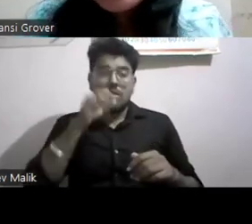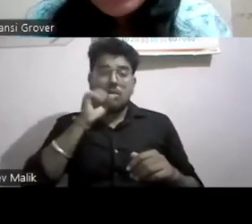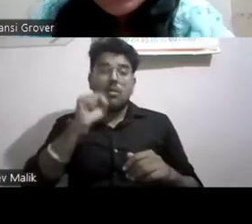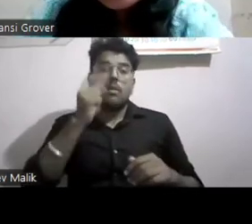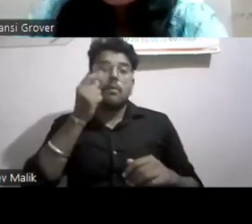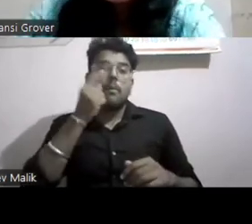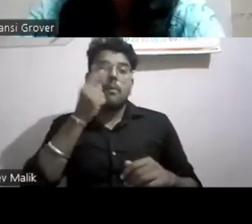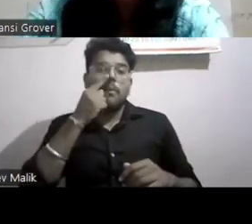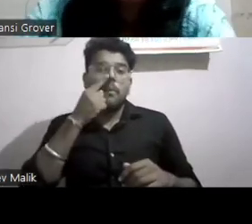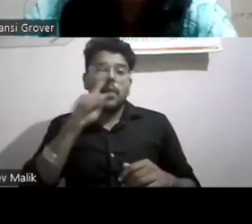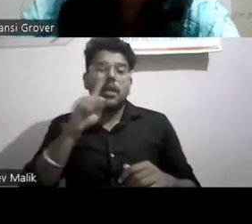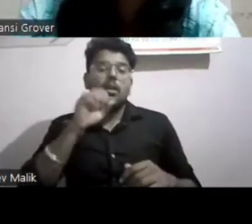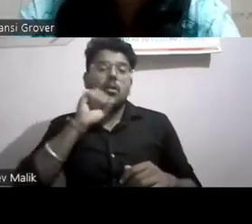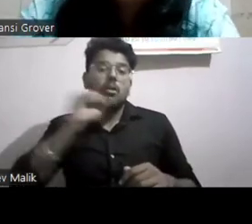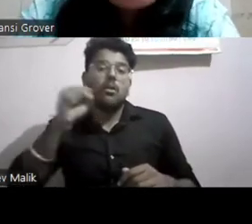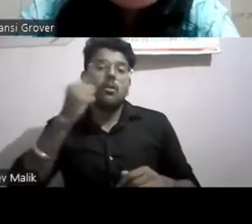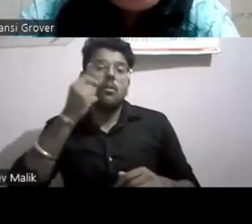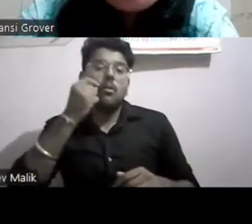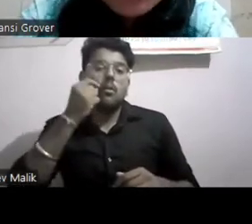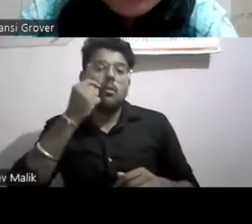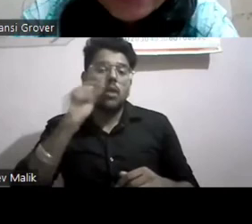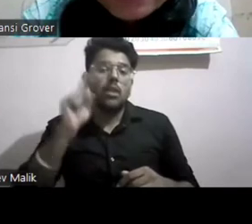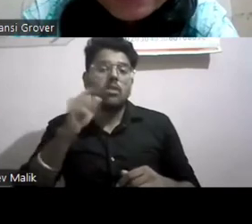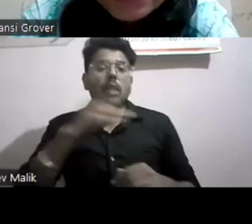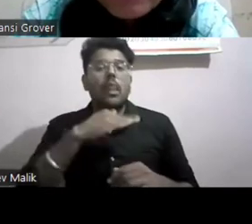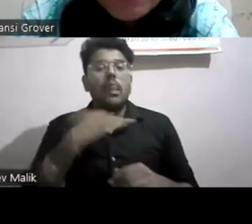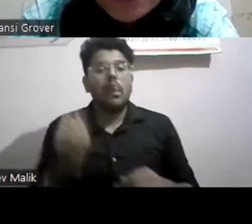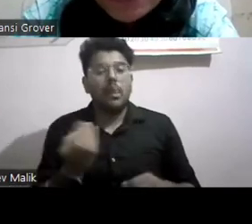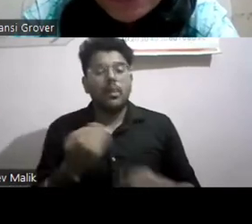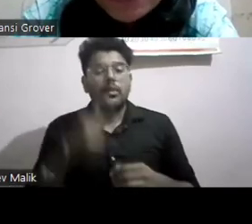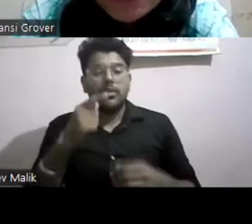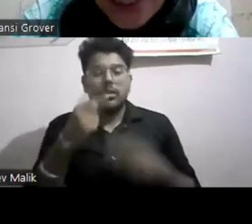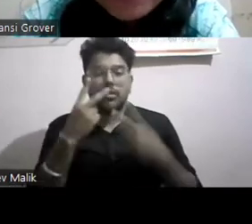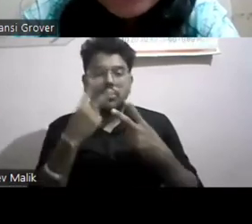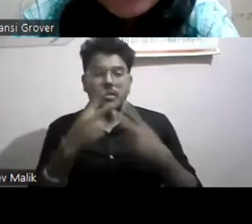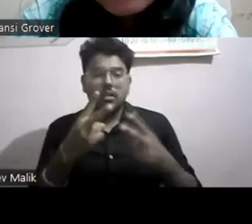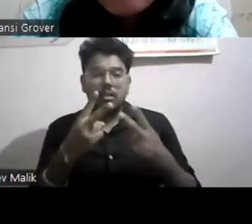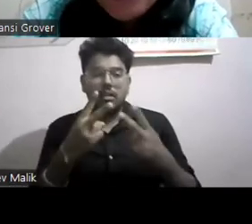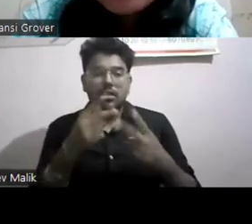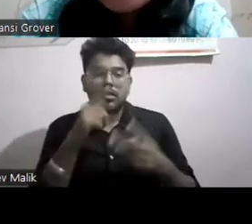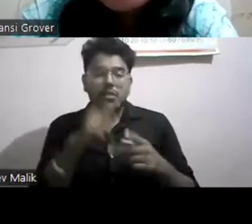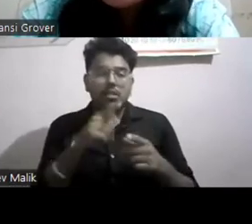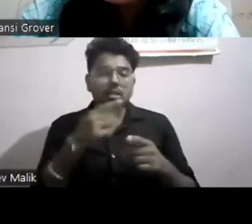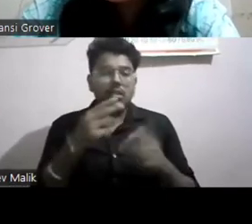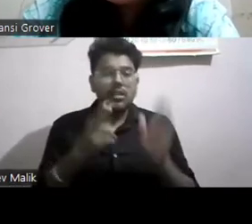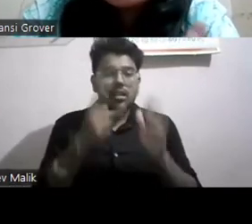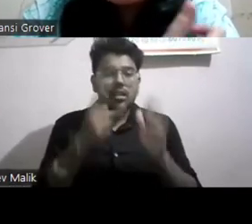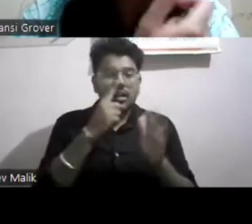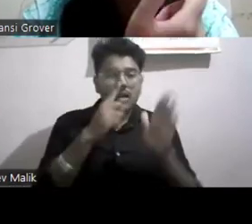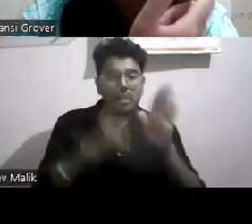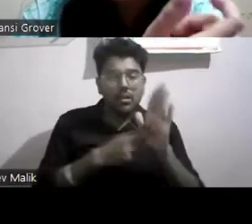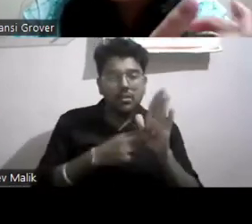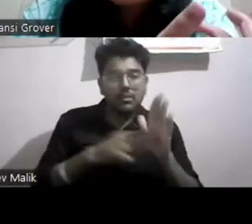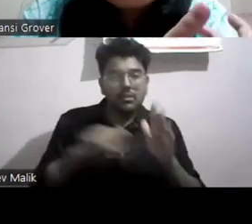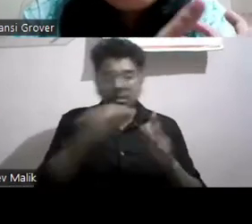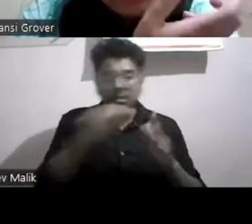it. Again, you would see that Nazo is dressed in a very childlike manner. She